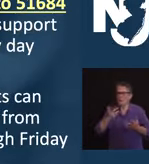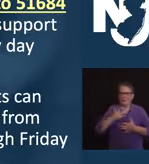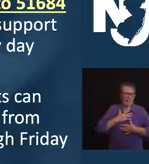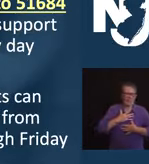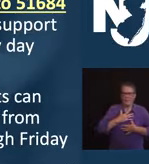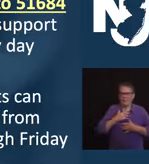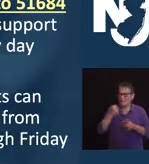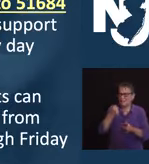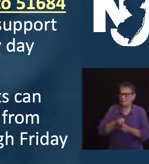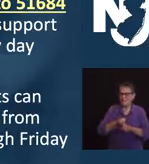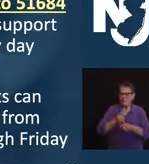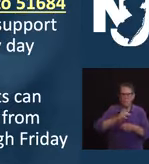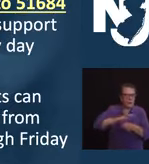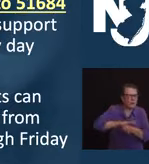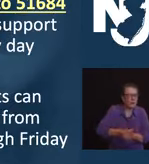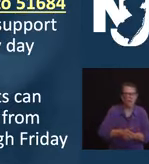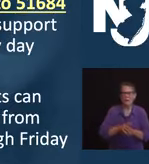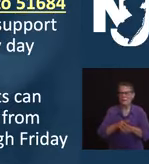by calling